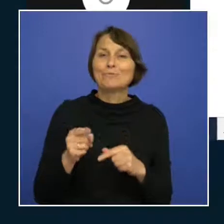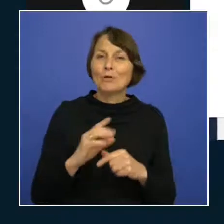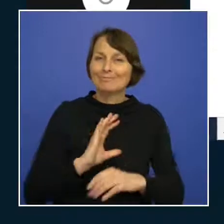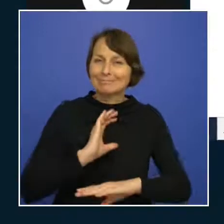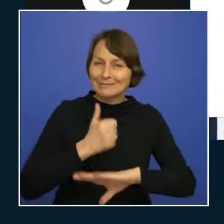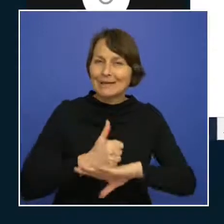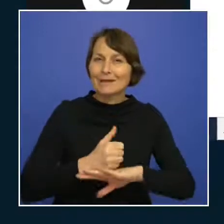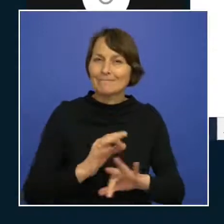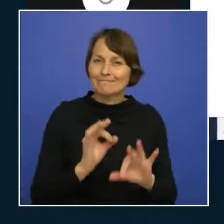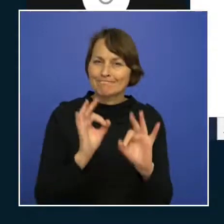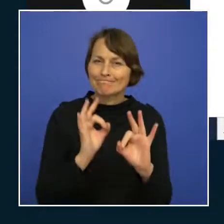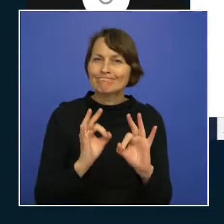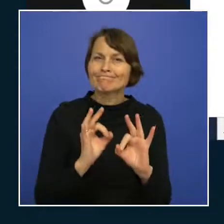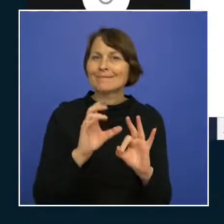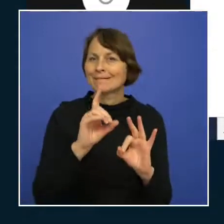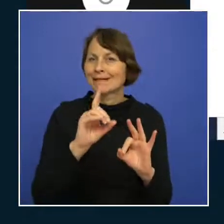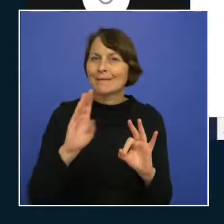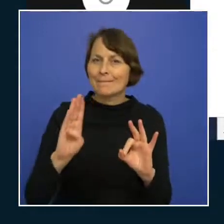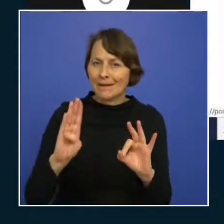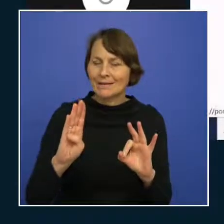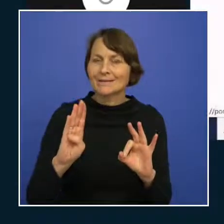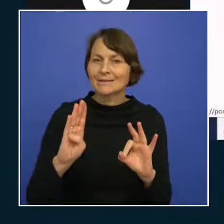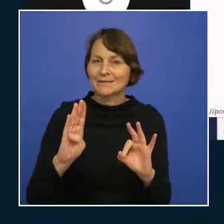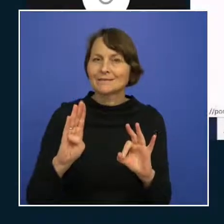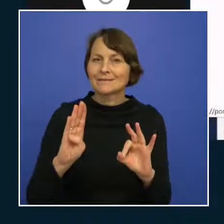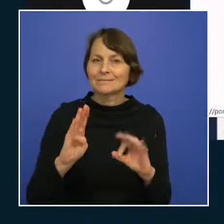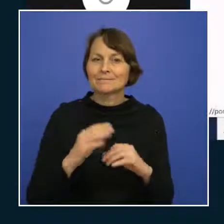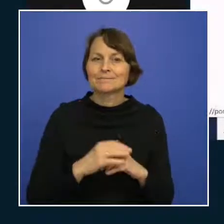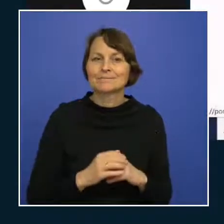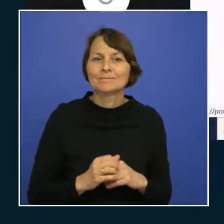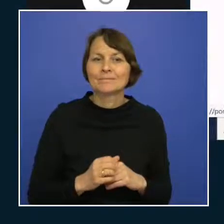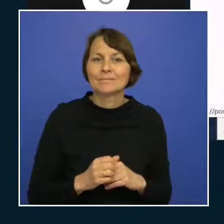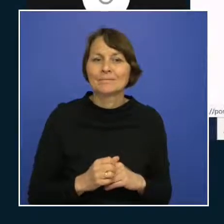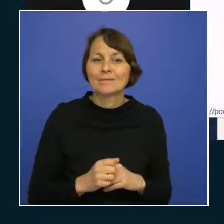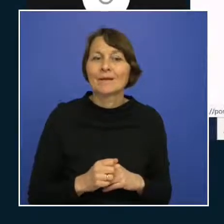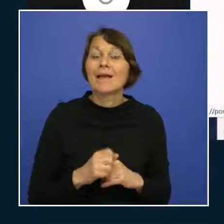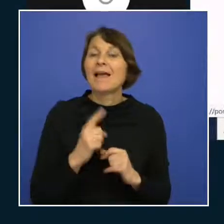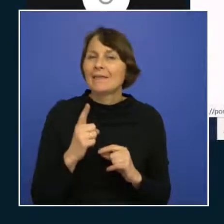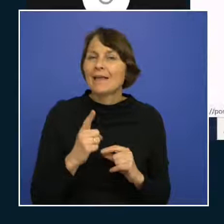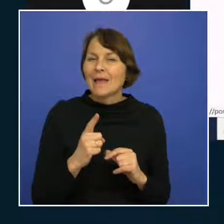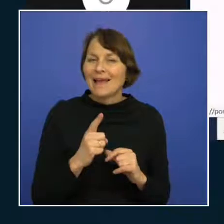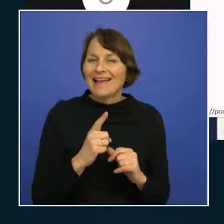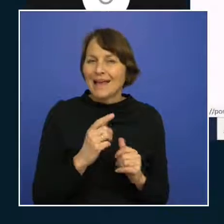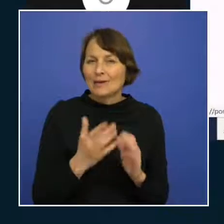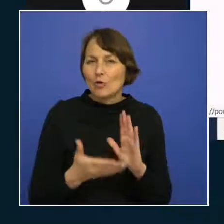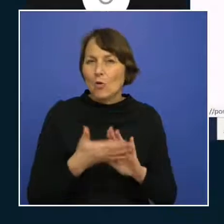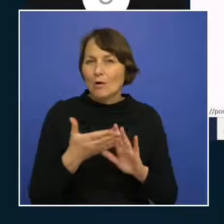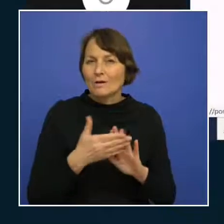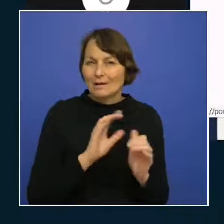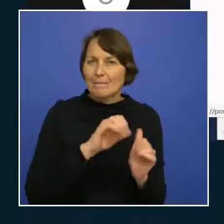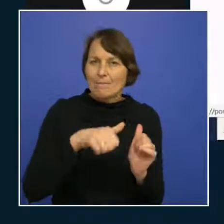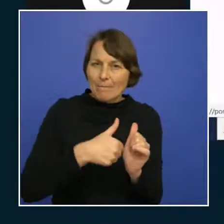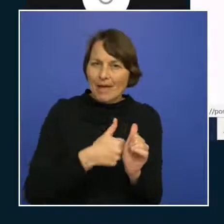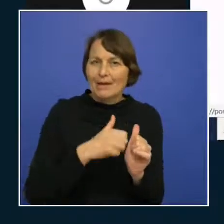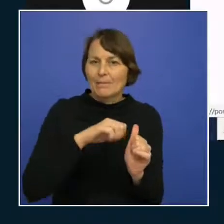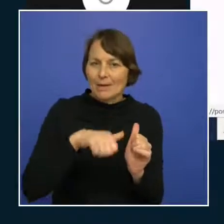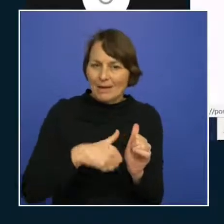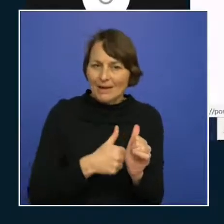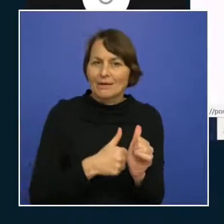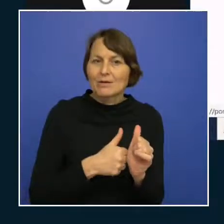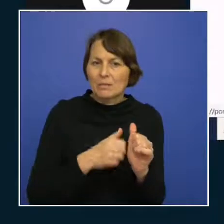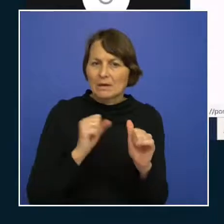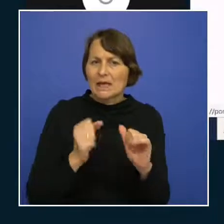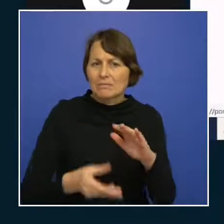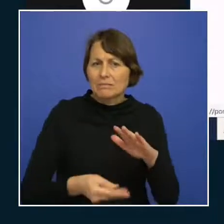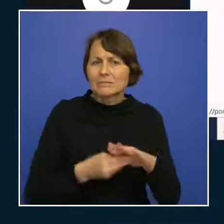an Ubuntu instance and then automating a backup script that would upload the backups to S3. But that's more